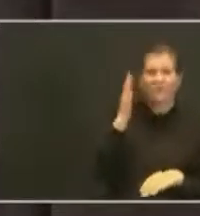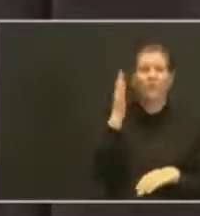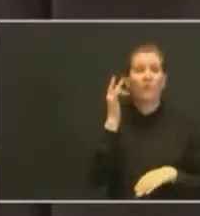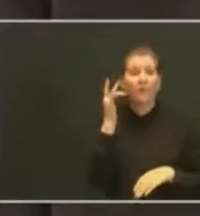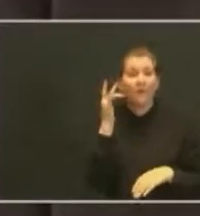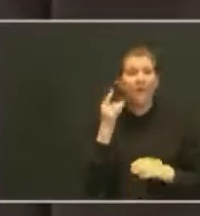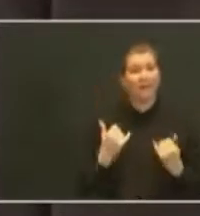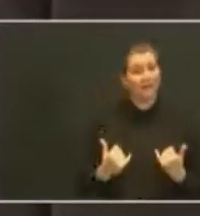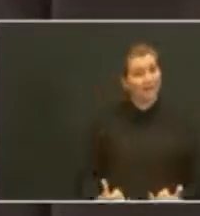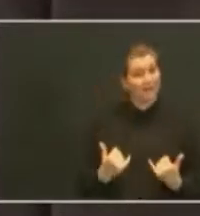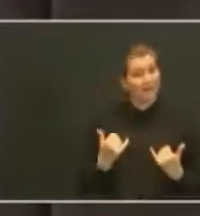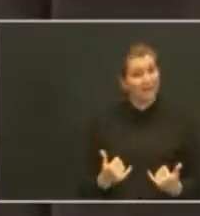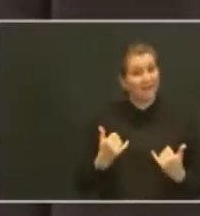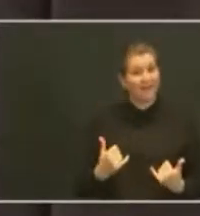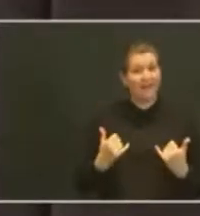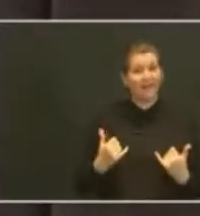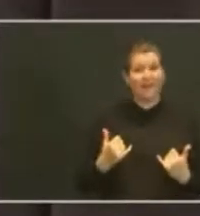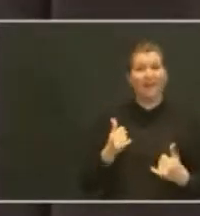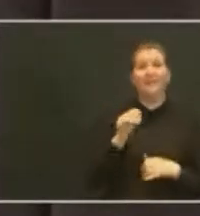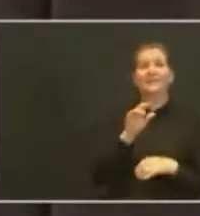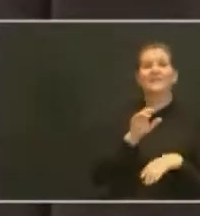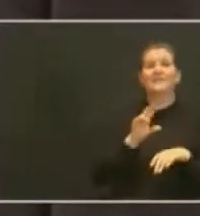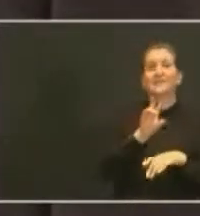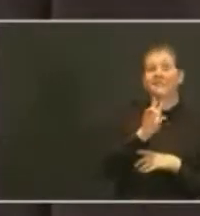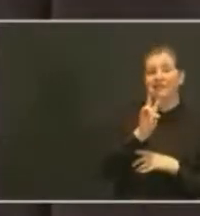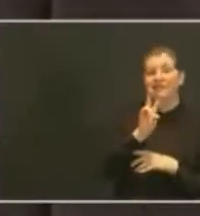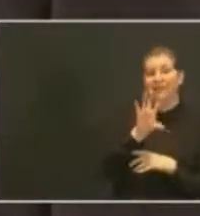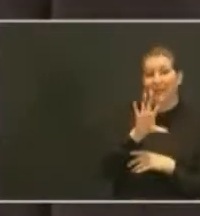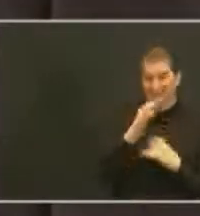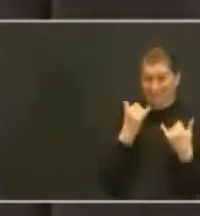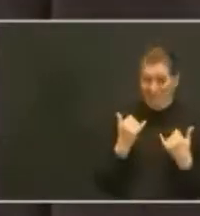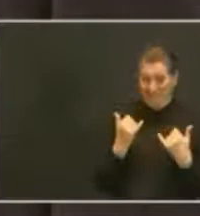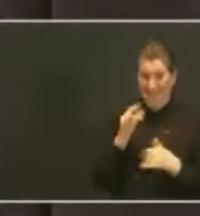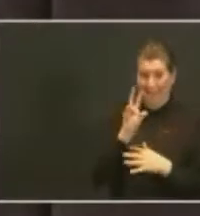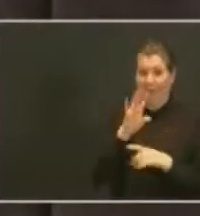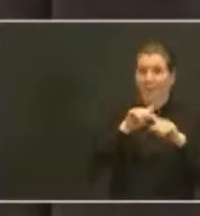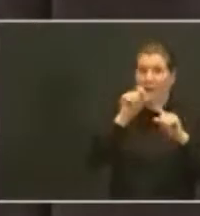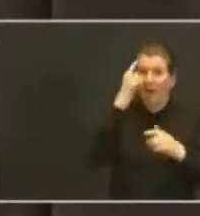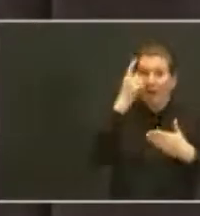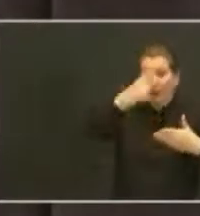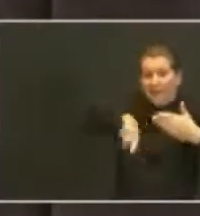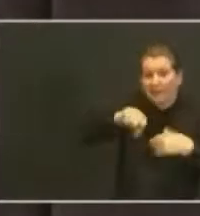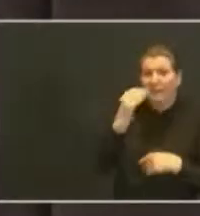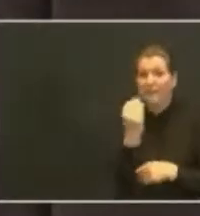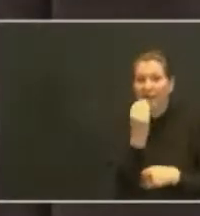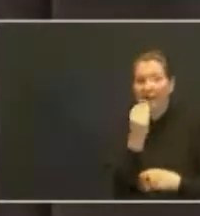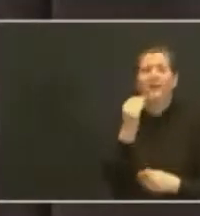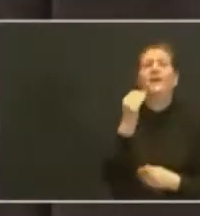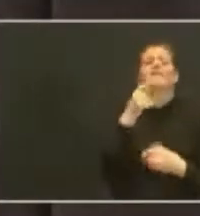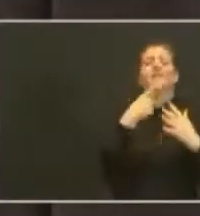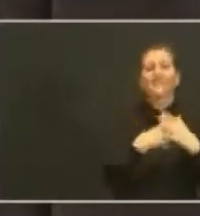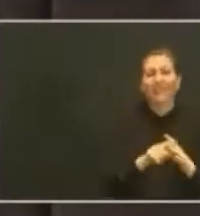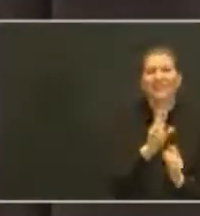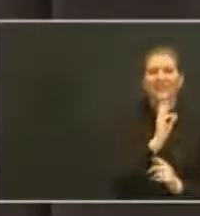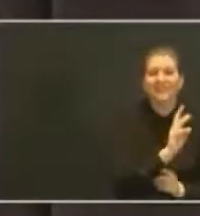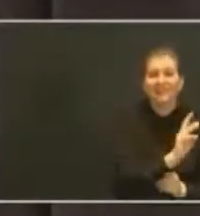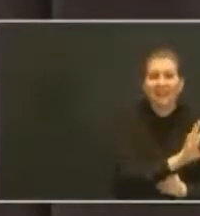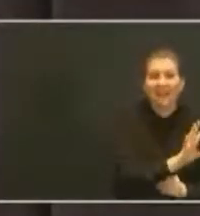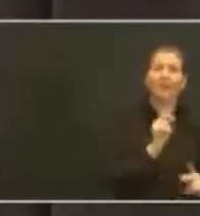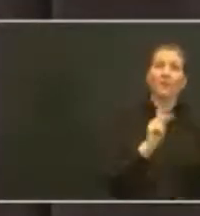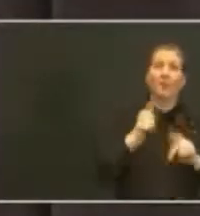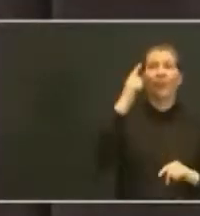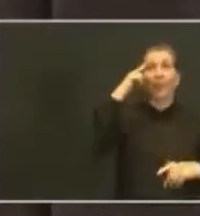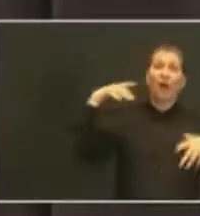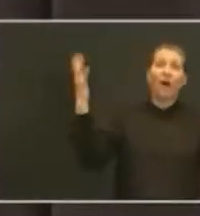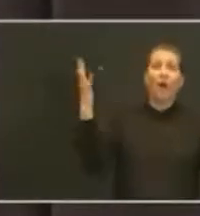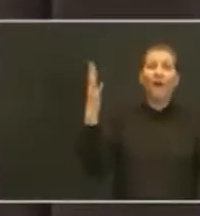65 on Monday. So with this being with the first 24 hours of opening, we want to, give people the benefit